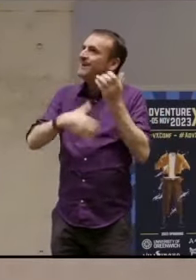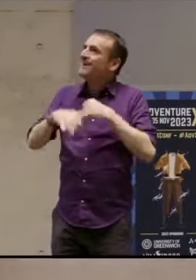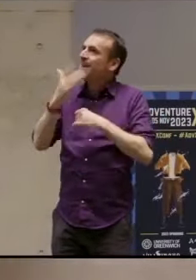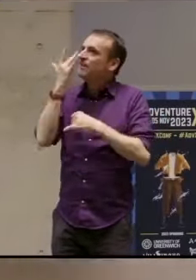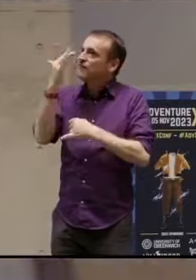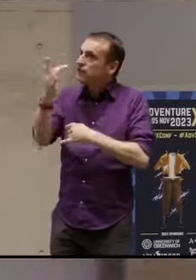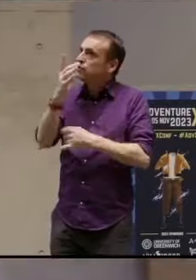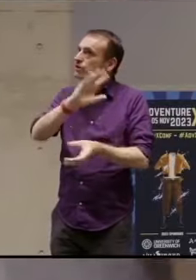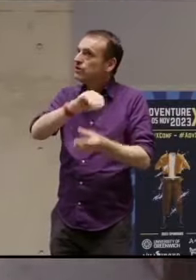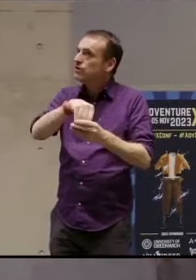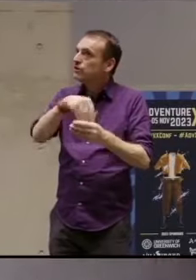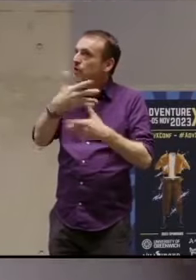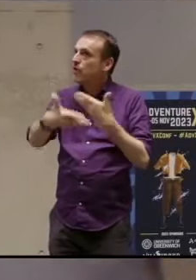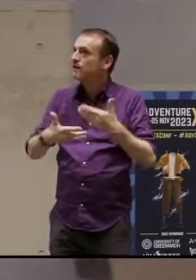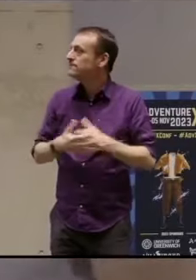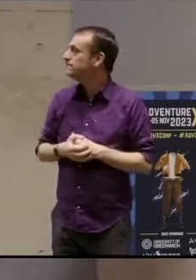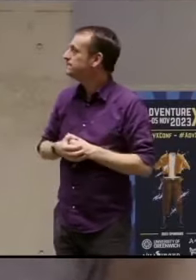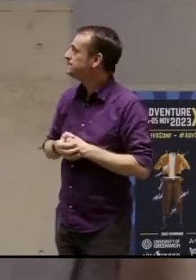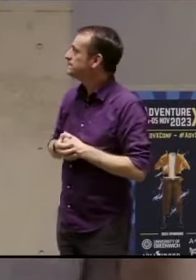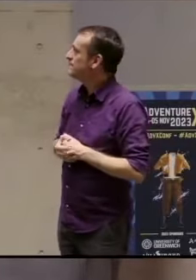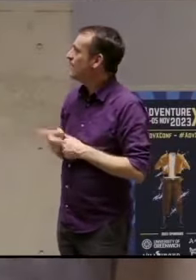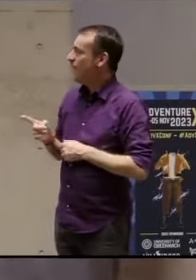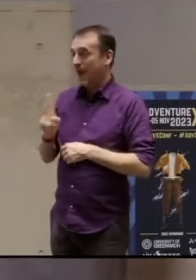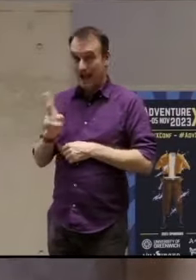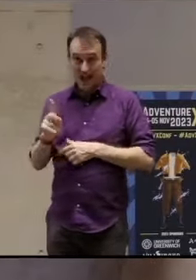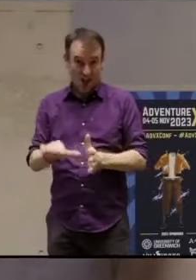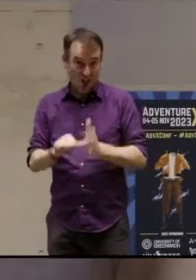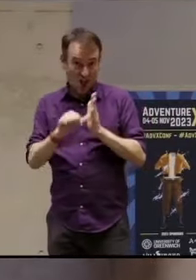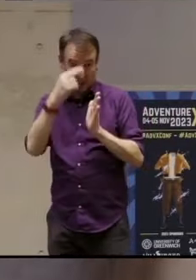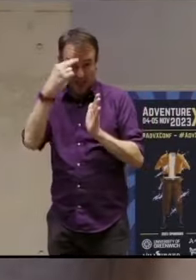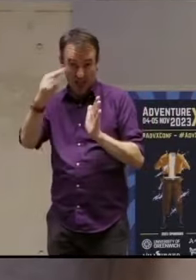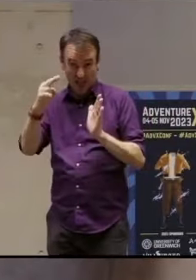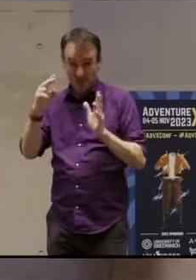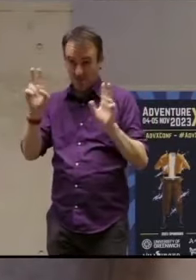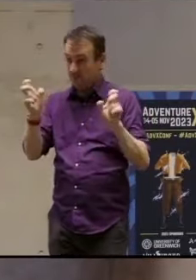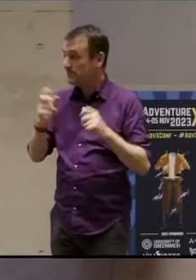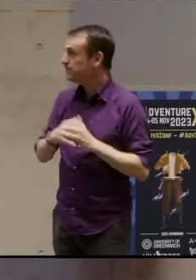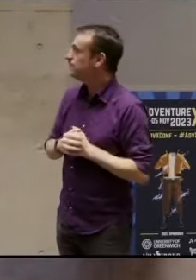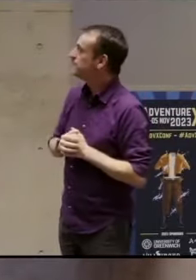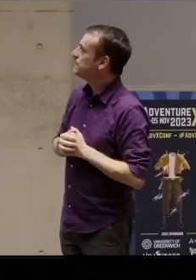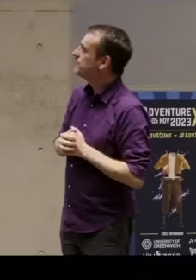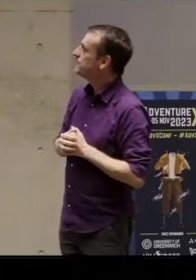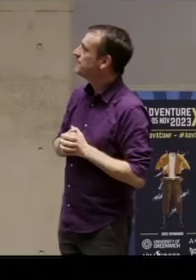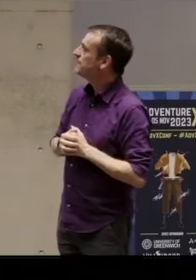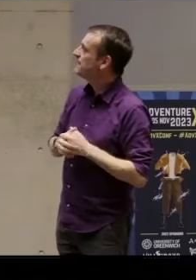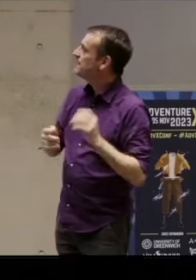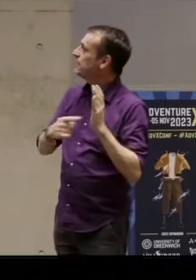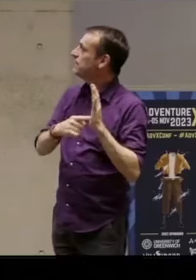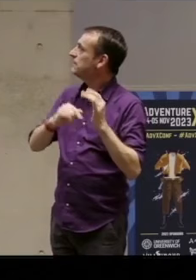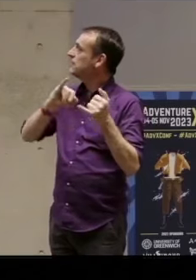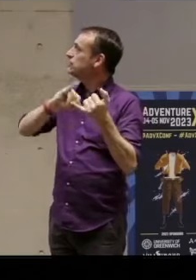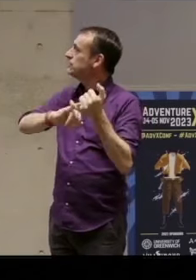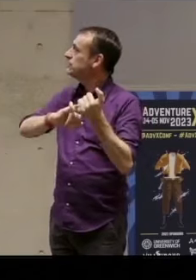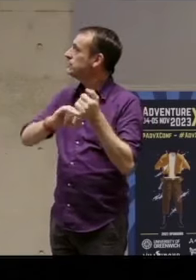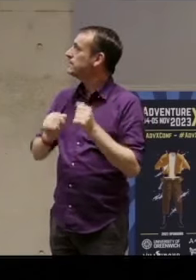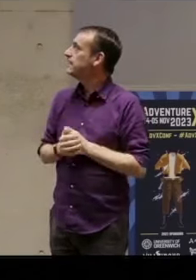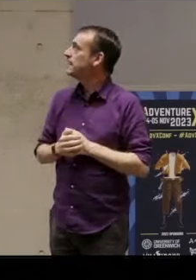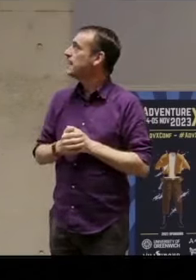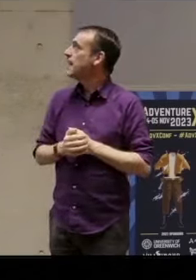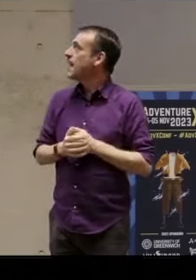Okay. Again, a hard name. Okay, here we go again. Tajemnica Statuetki, Mystery of